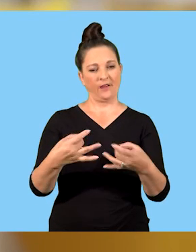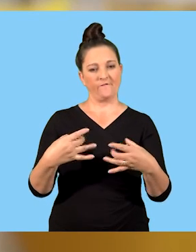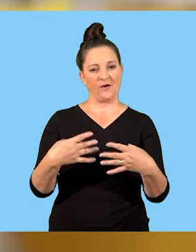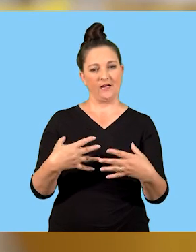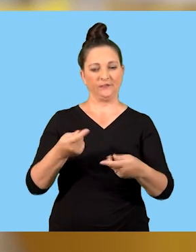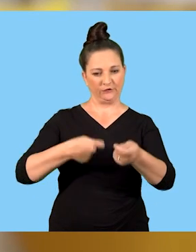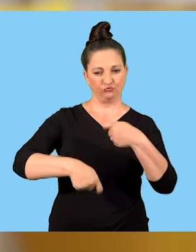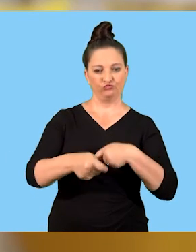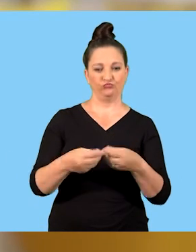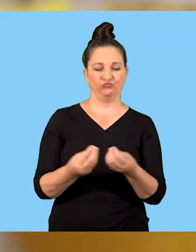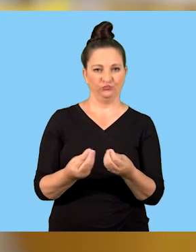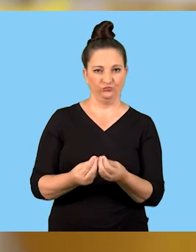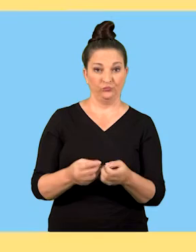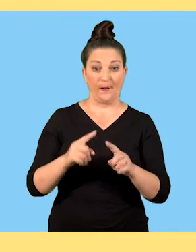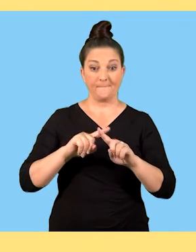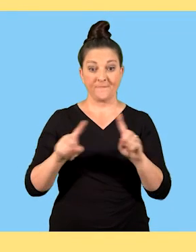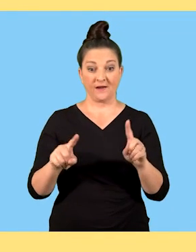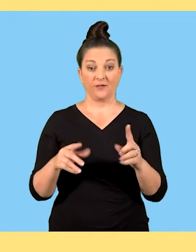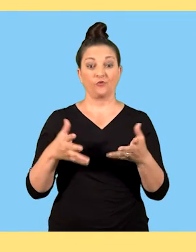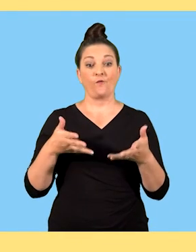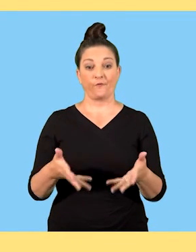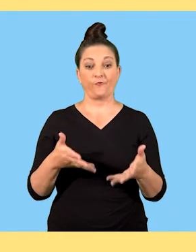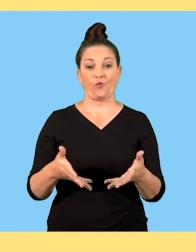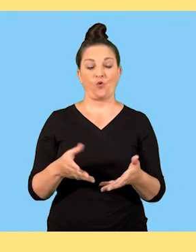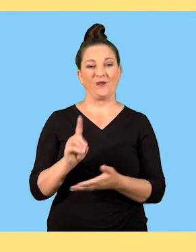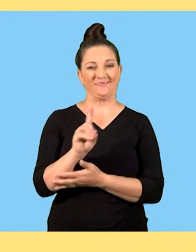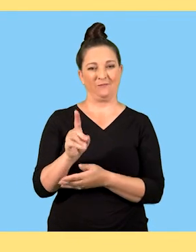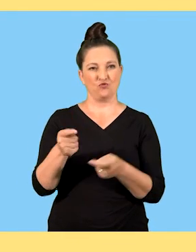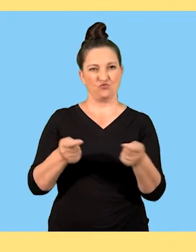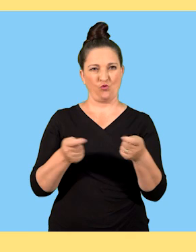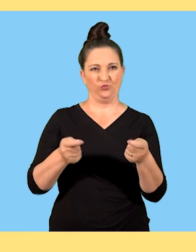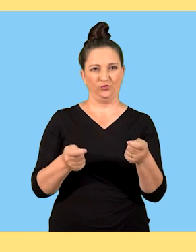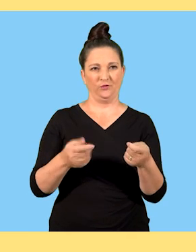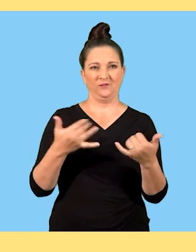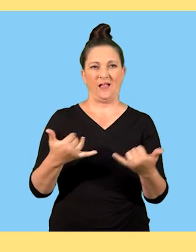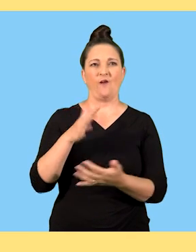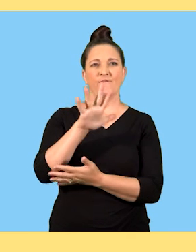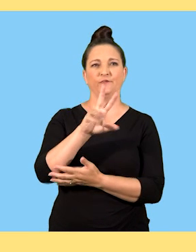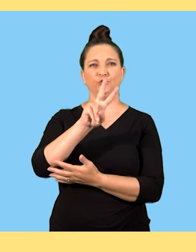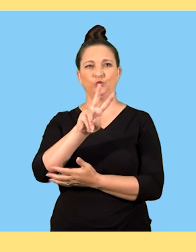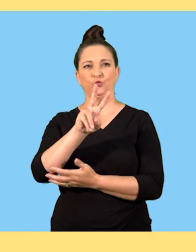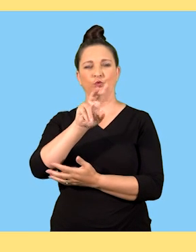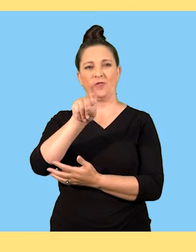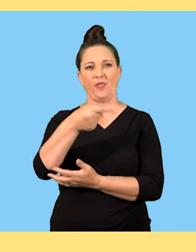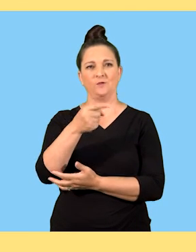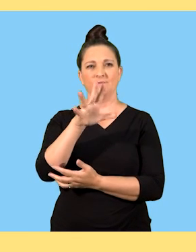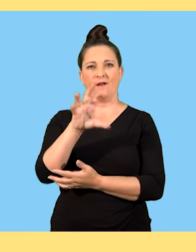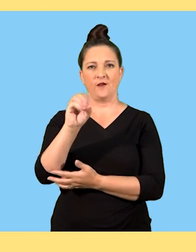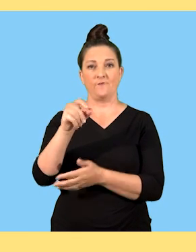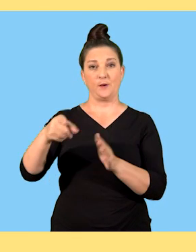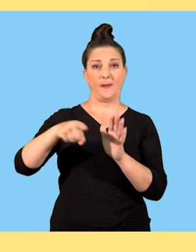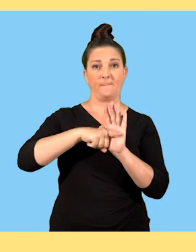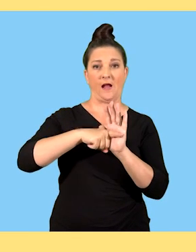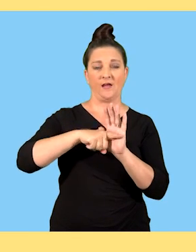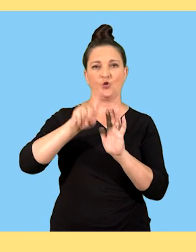well. But for your debtors control, if you come and say 52,500 minus 1,200,